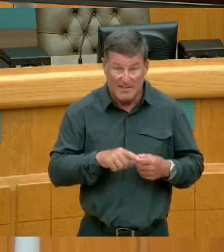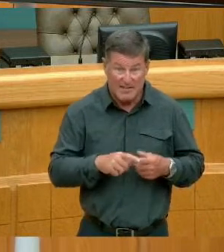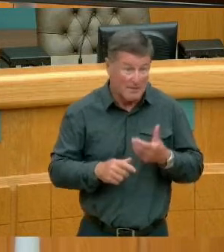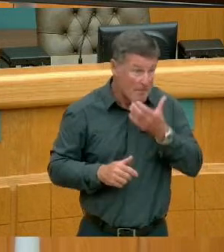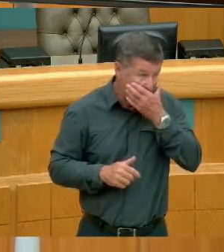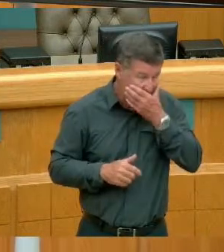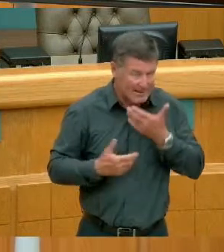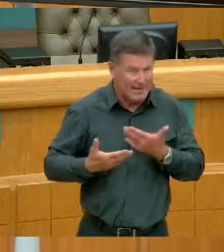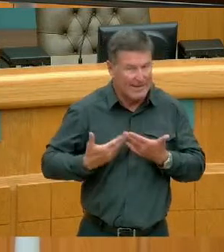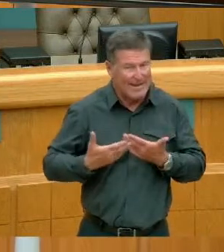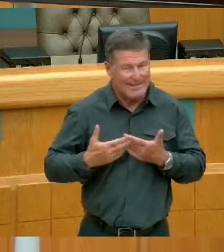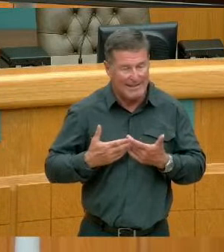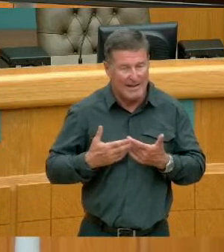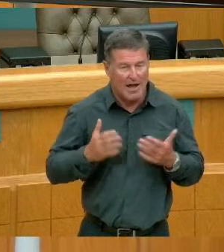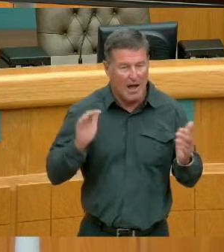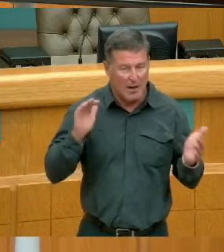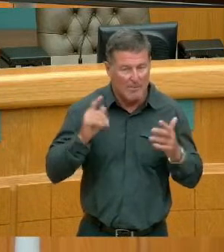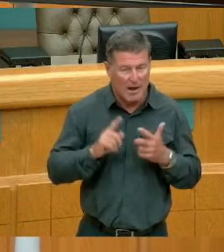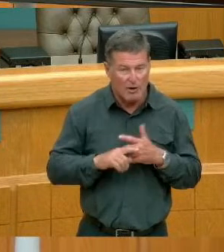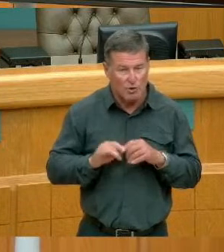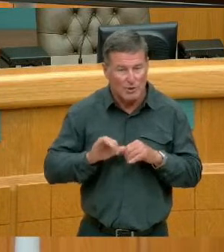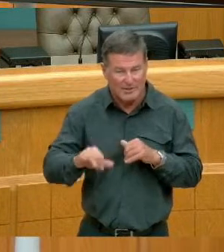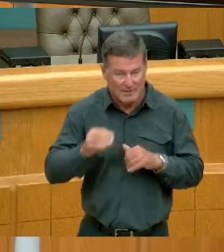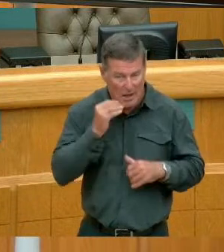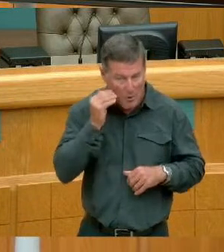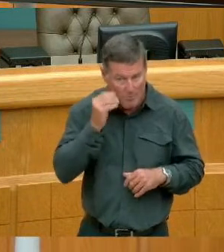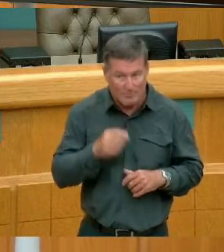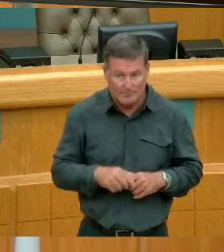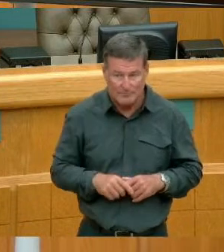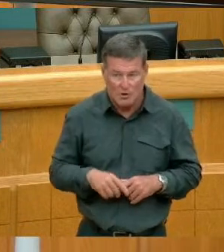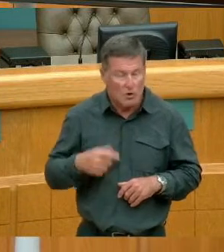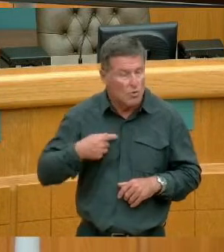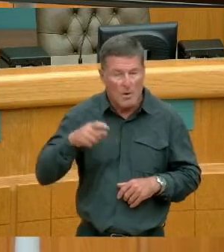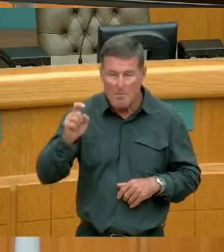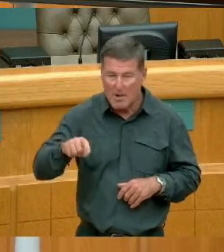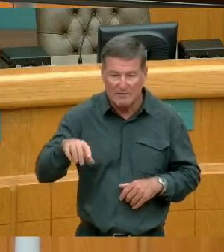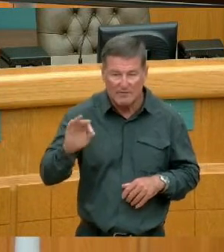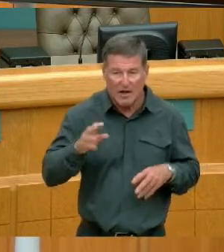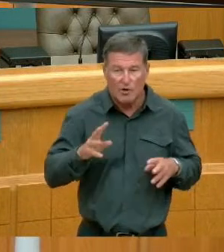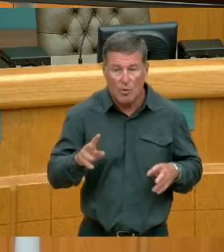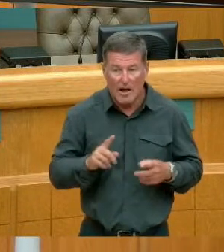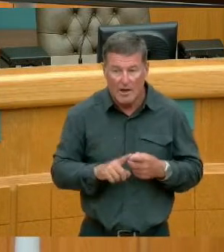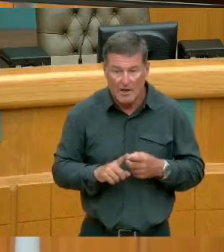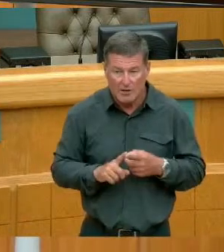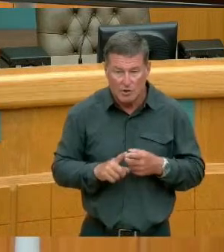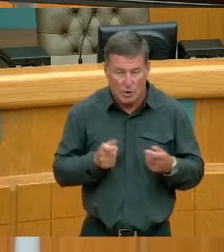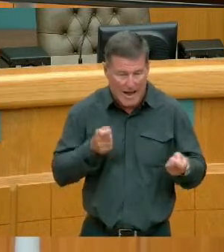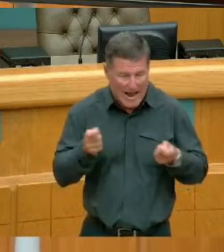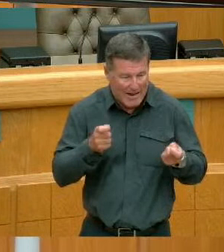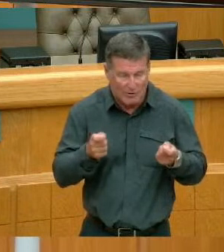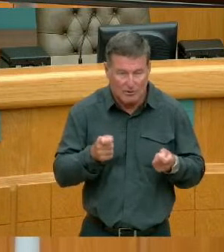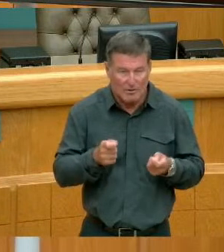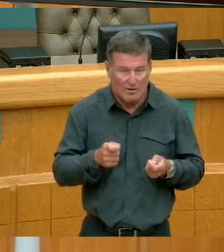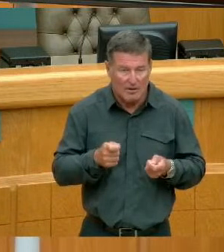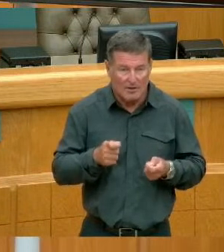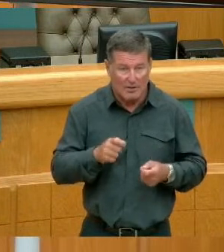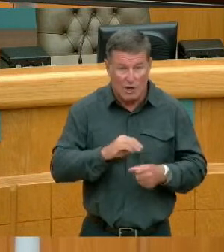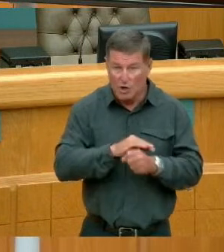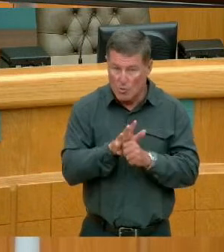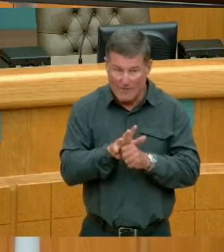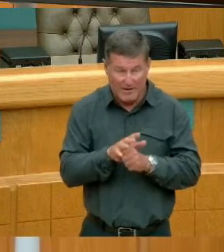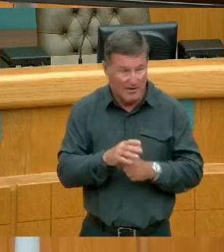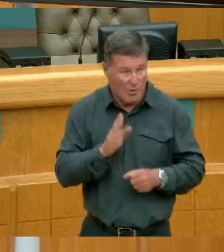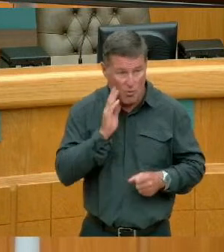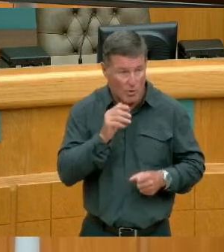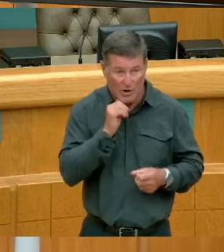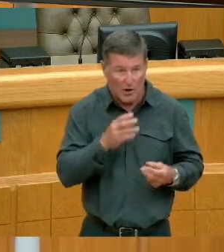the two. And that's really what it's all about, is that we got to find a way to live with this virus. And I'm afraid that it's not going to go away.